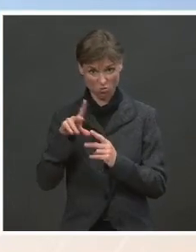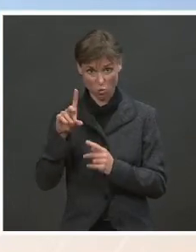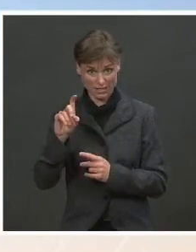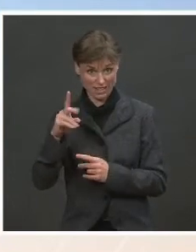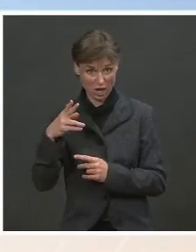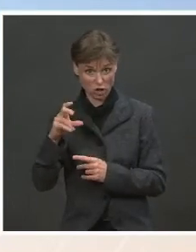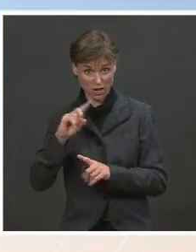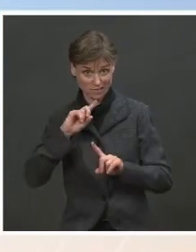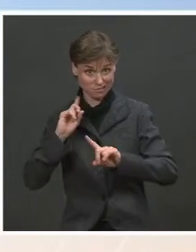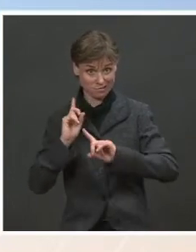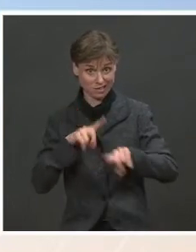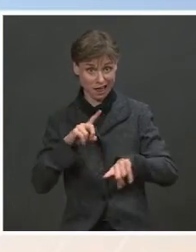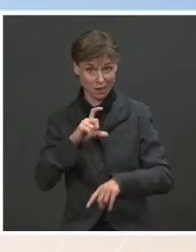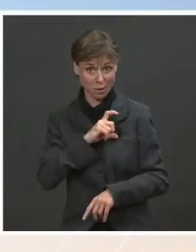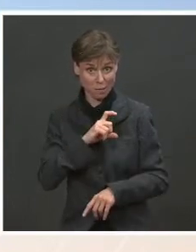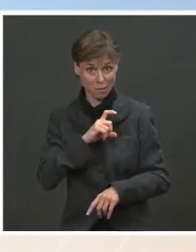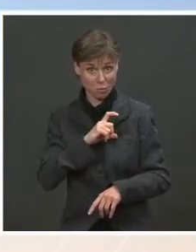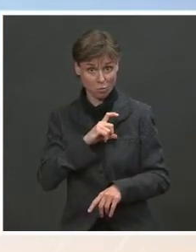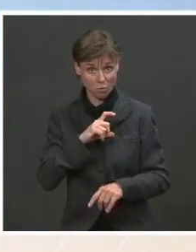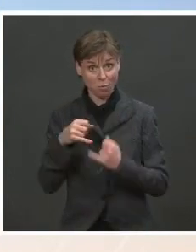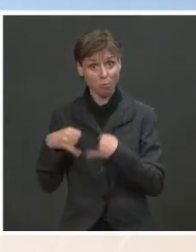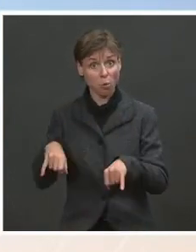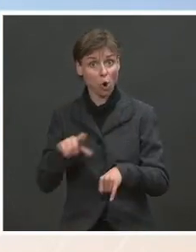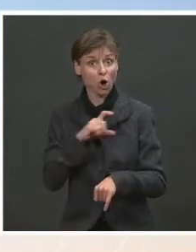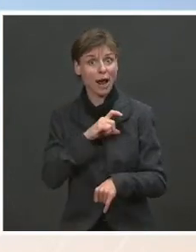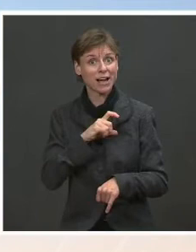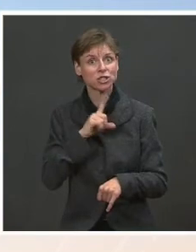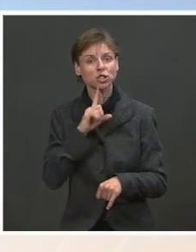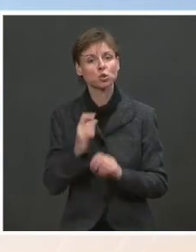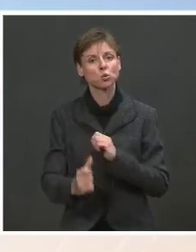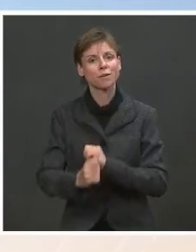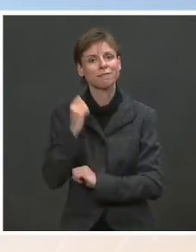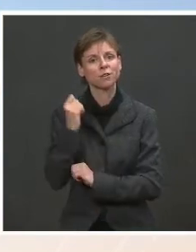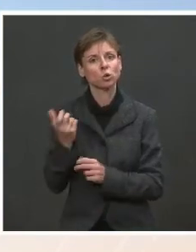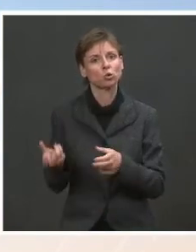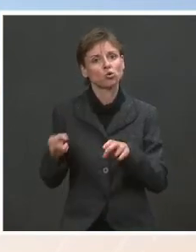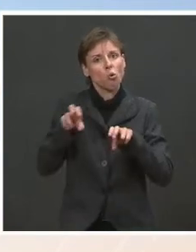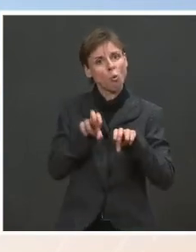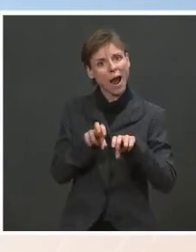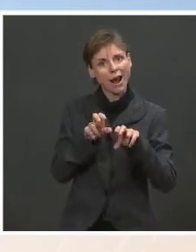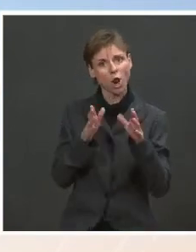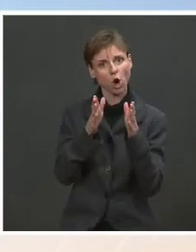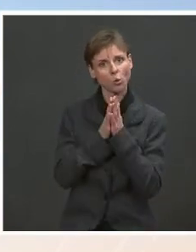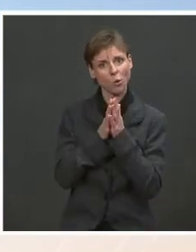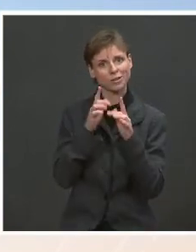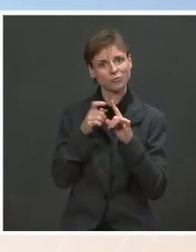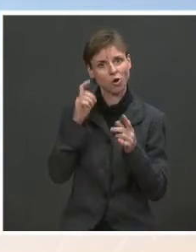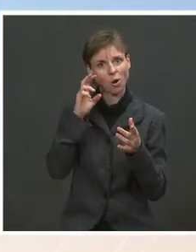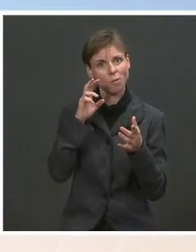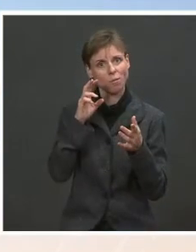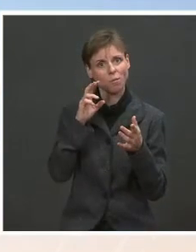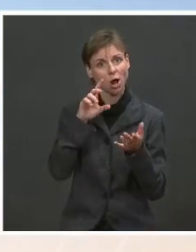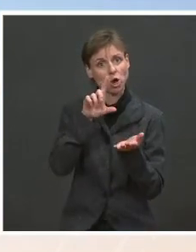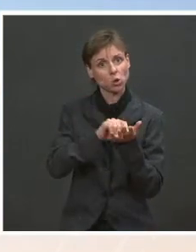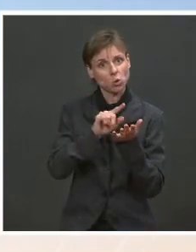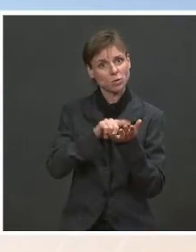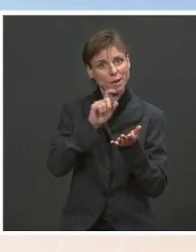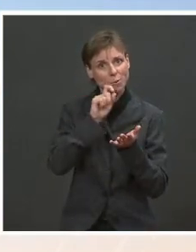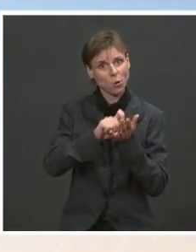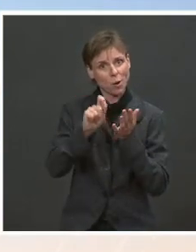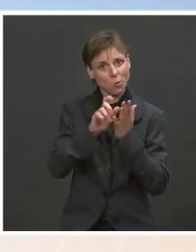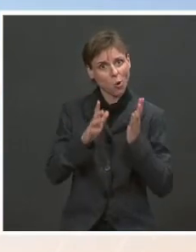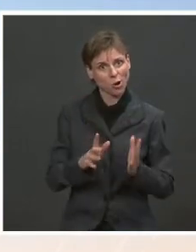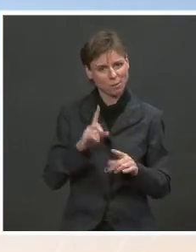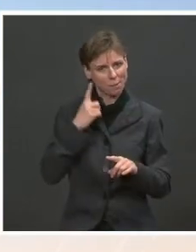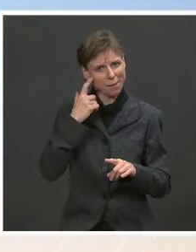to refuse ride-along requests from reporters? Because that's what a lot of our folks on the ground are hearing. Again, I think we've